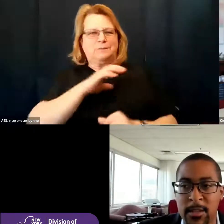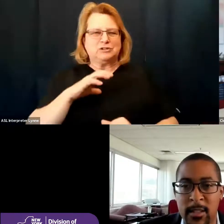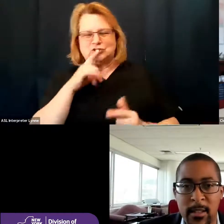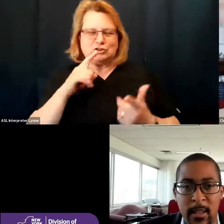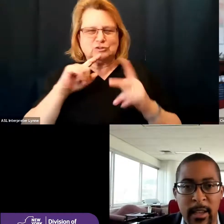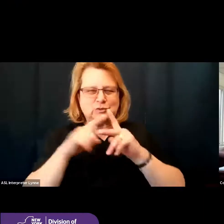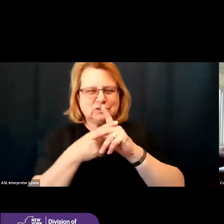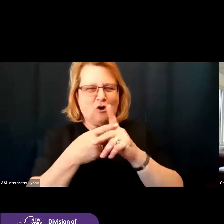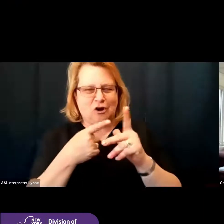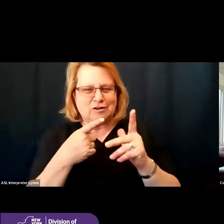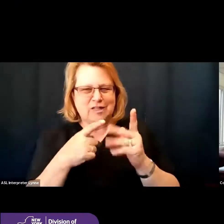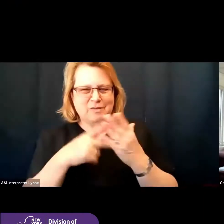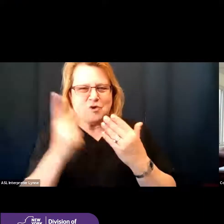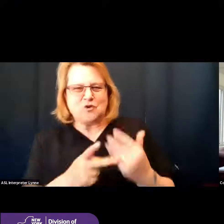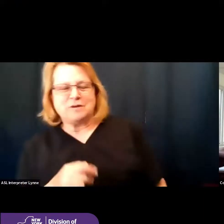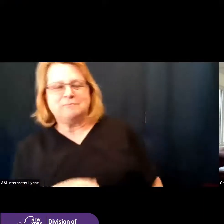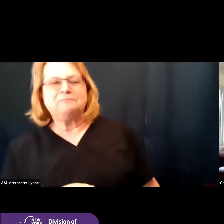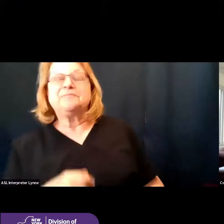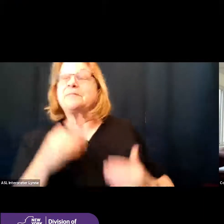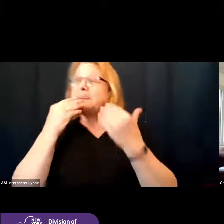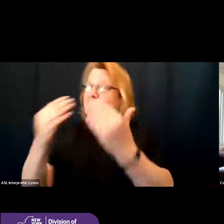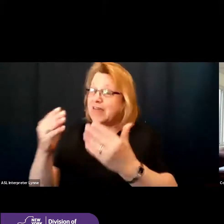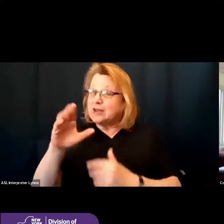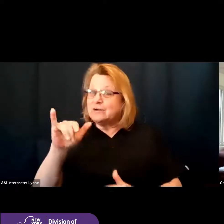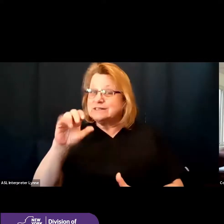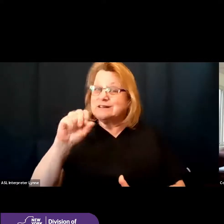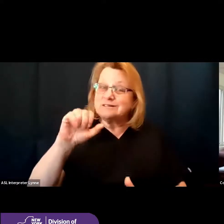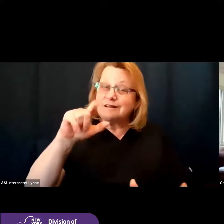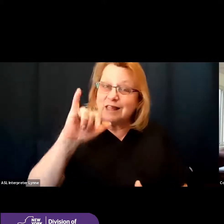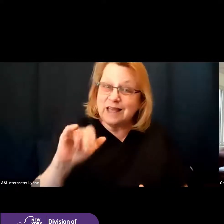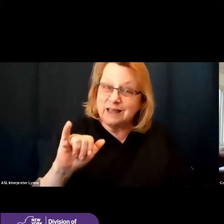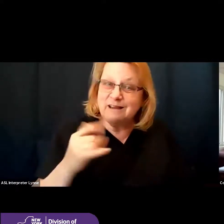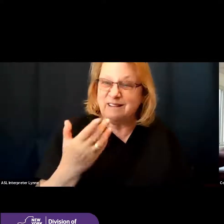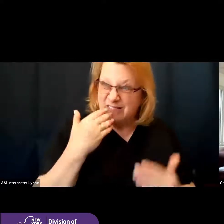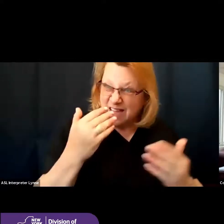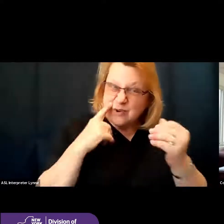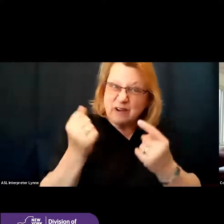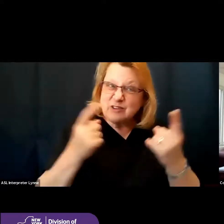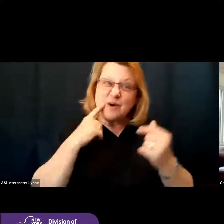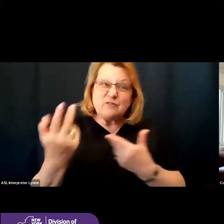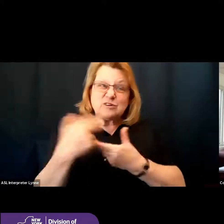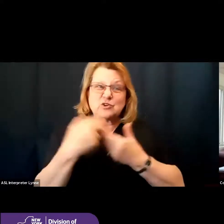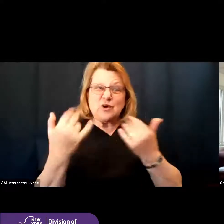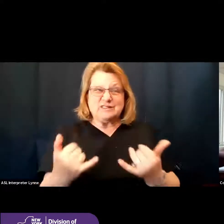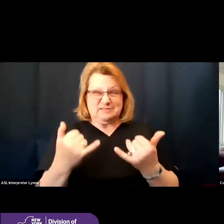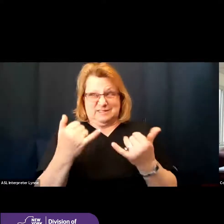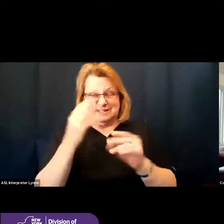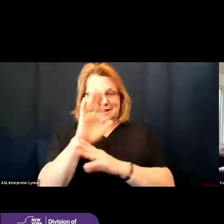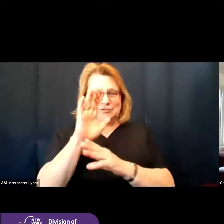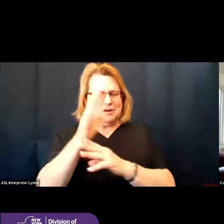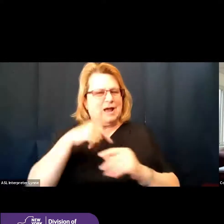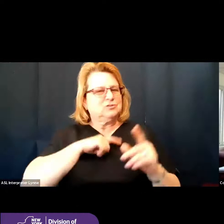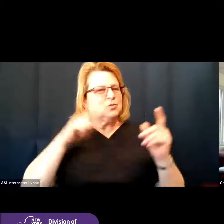Thank you, Cicely, and thank you everyone for joining us this afternoon as we celebrate Fair Housing Month and